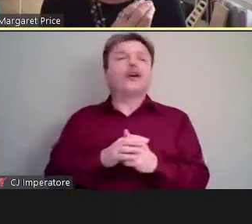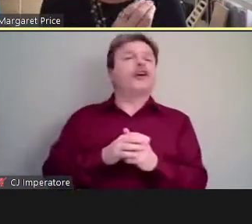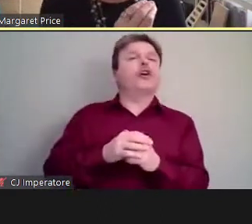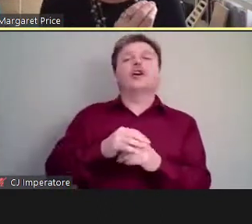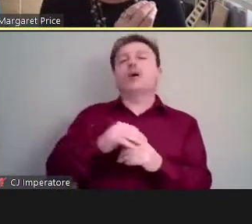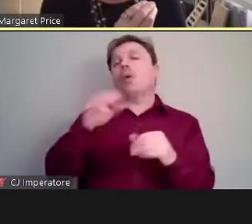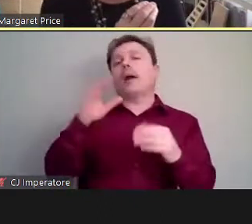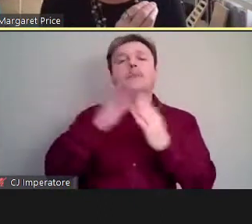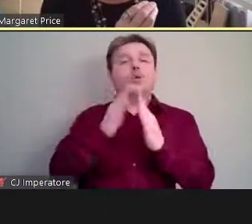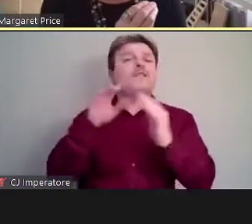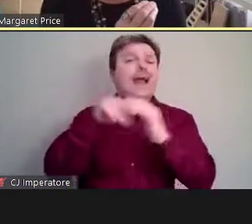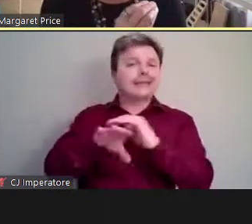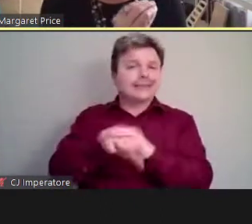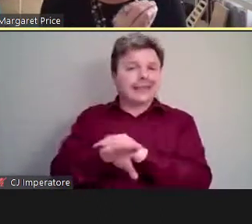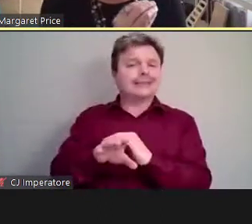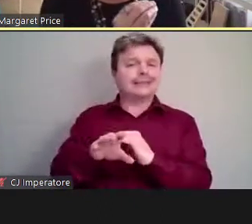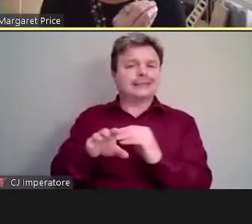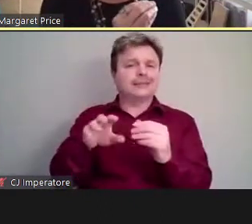used